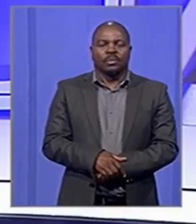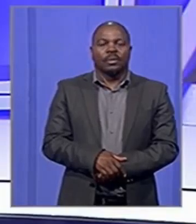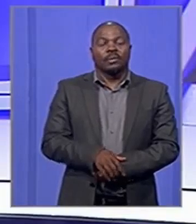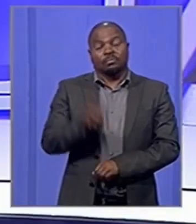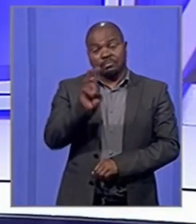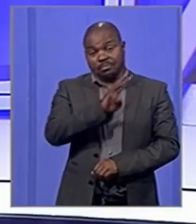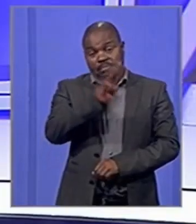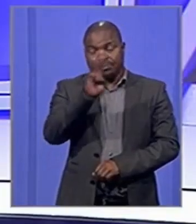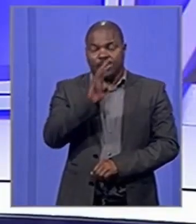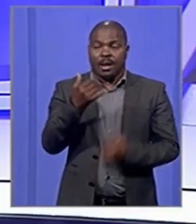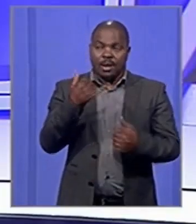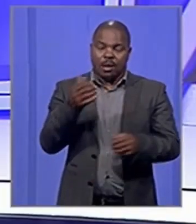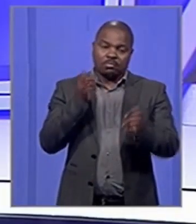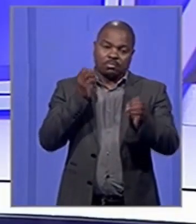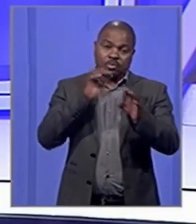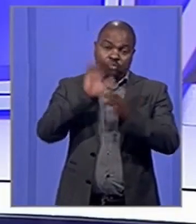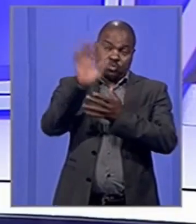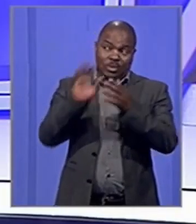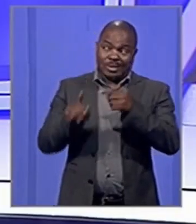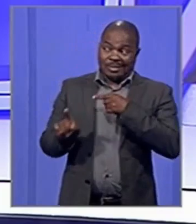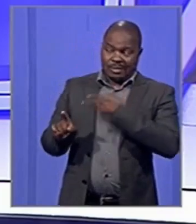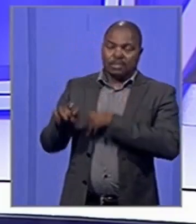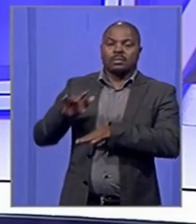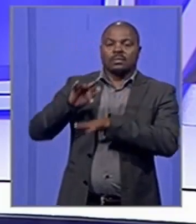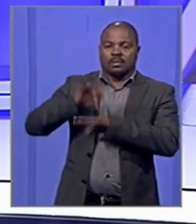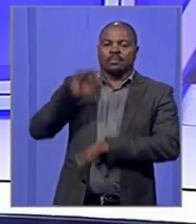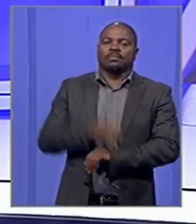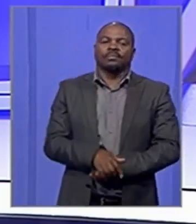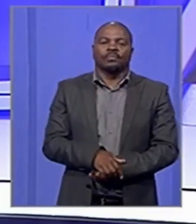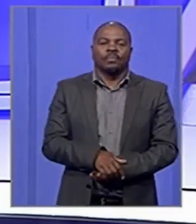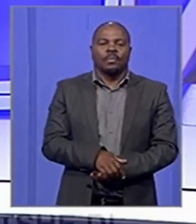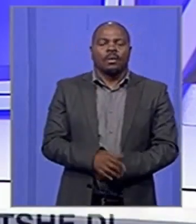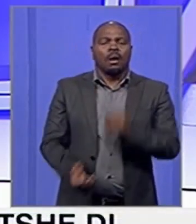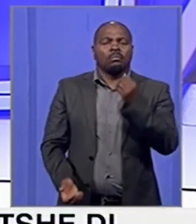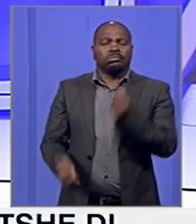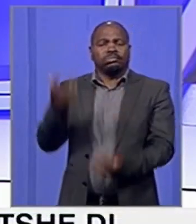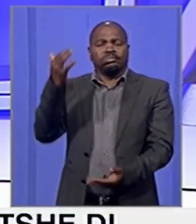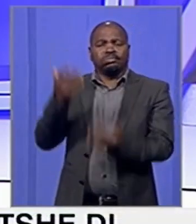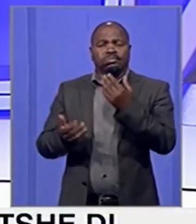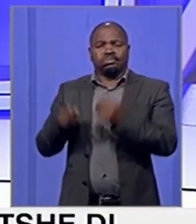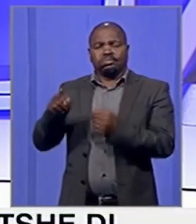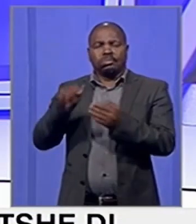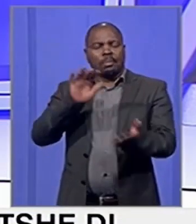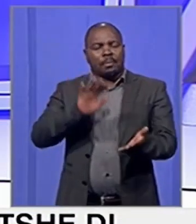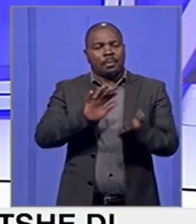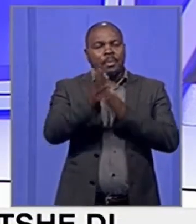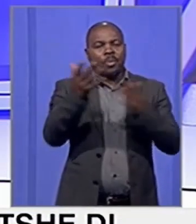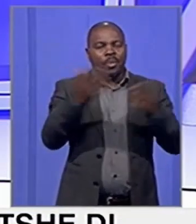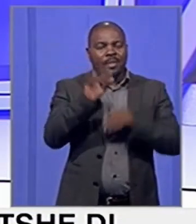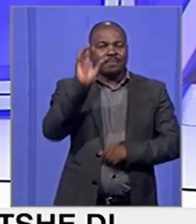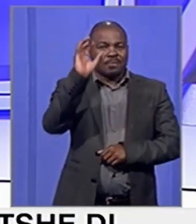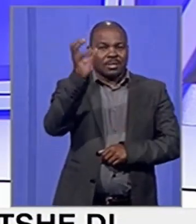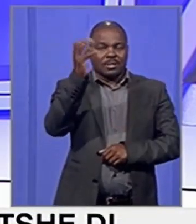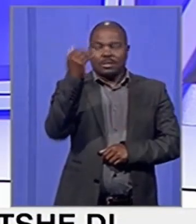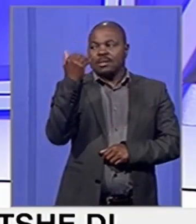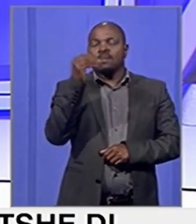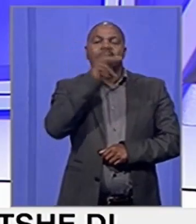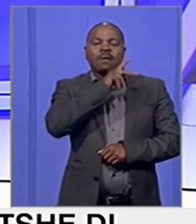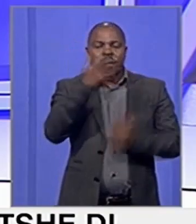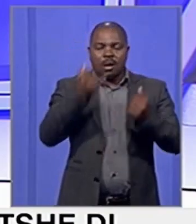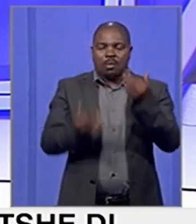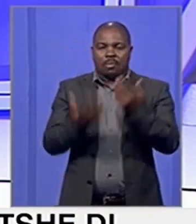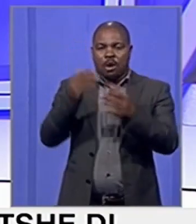Moihlokomela hore tlaleo e latelang e kana ya ama maikutlo. Mollo wa hlaha o thefutseng dikarolo tse ngata tsa Free State ka Labohlano o